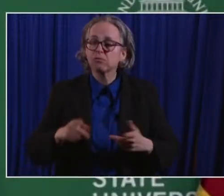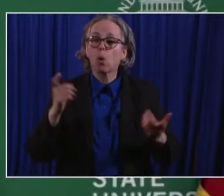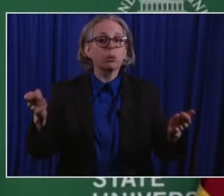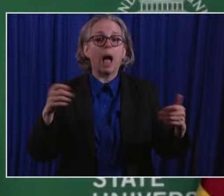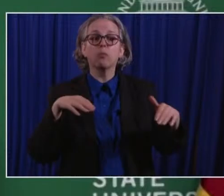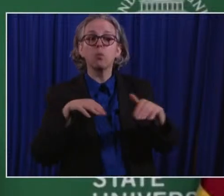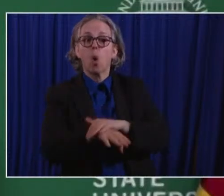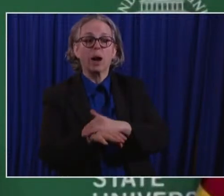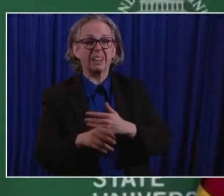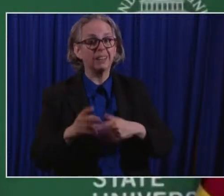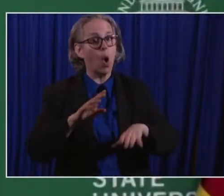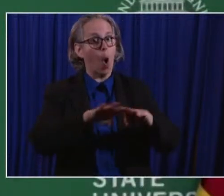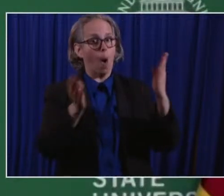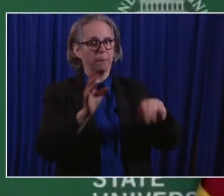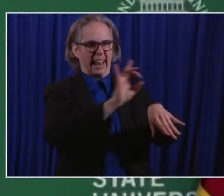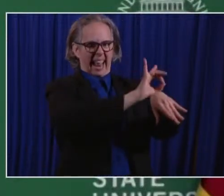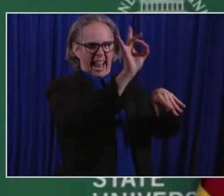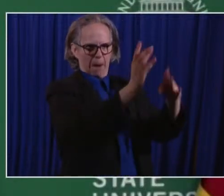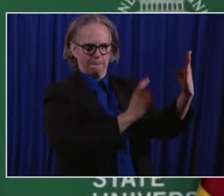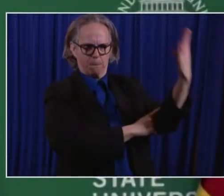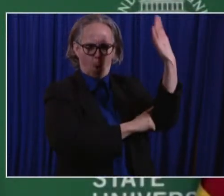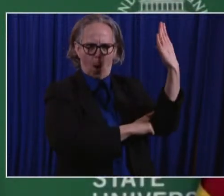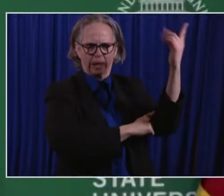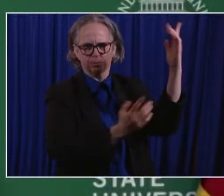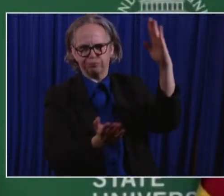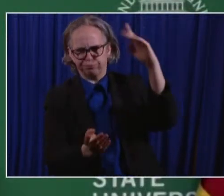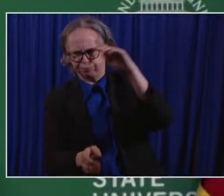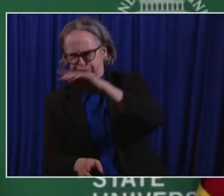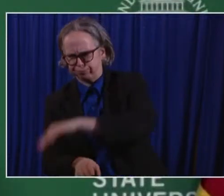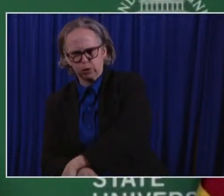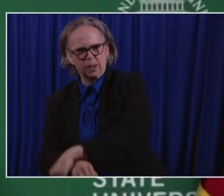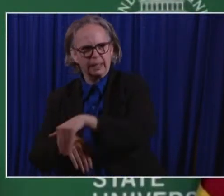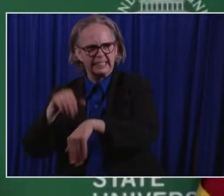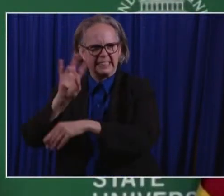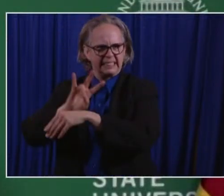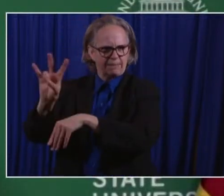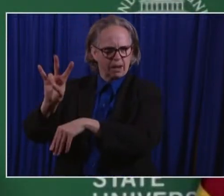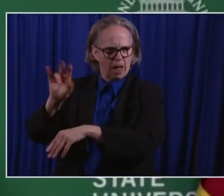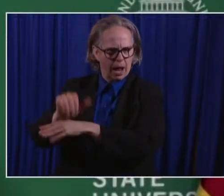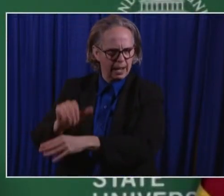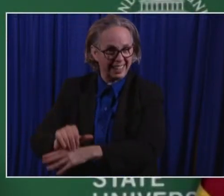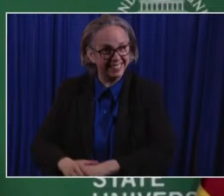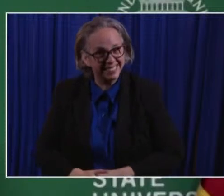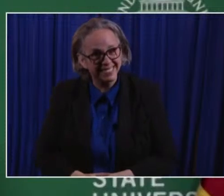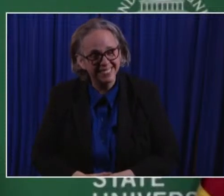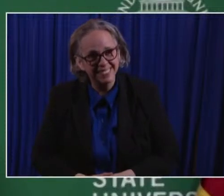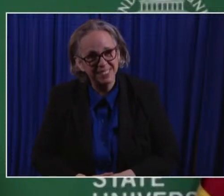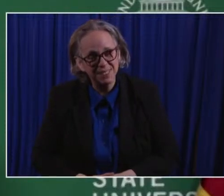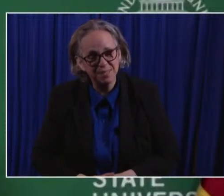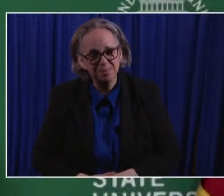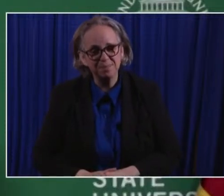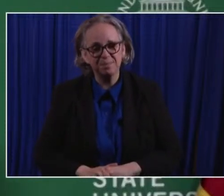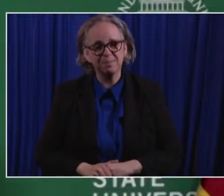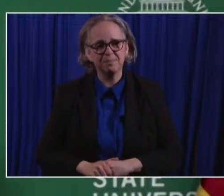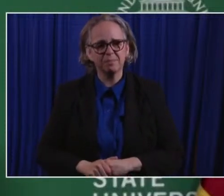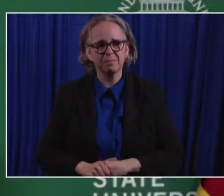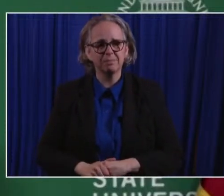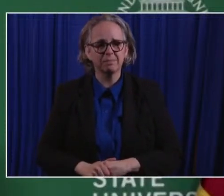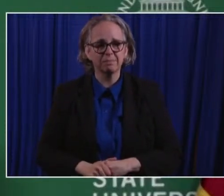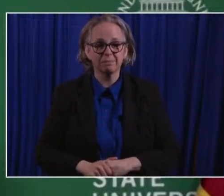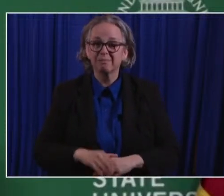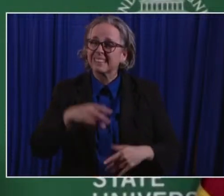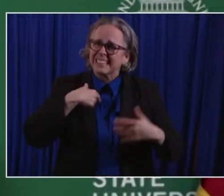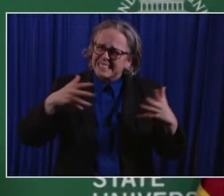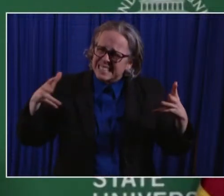morning until 7 o'clock at night. 8 o'clock in the morning to 7 o'clock at night. Otherwise, we still encourage citizens to book their appointments